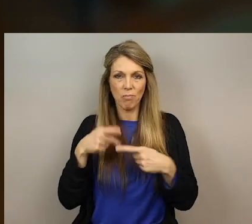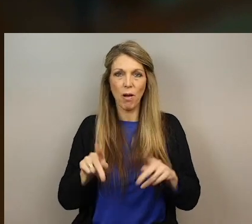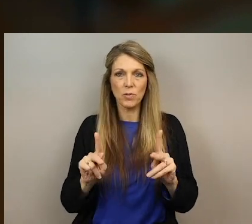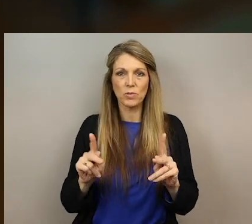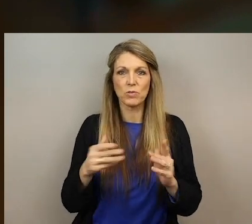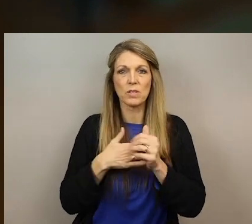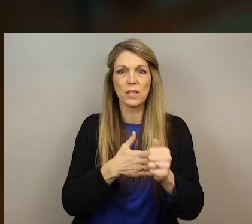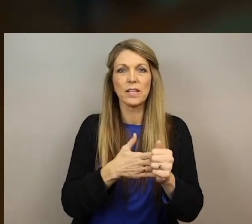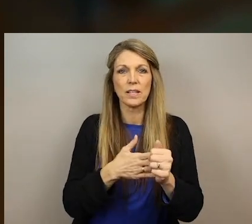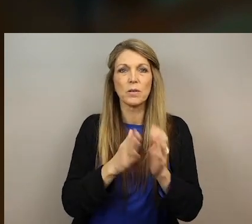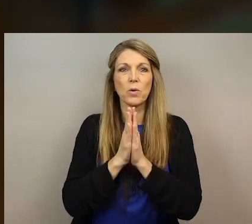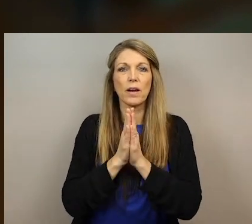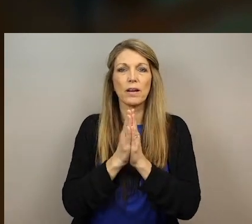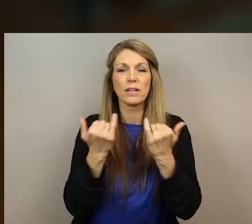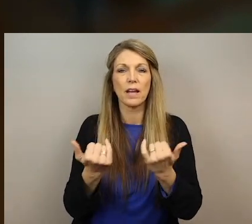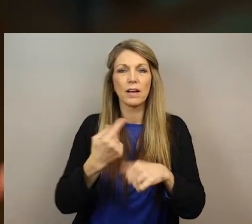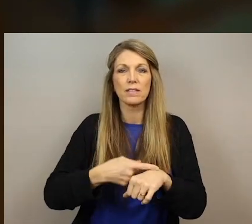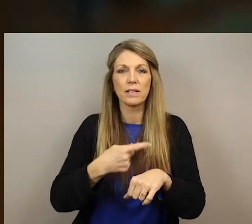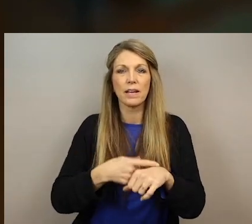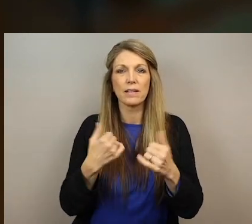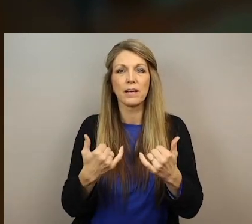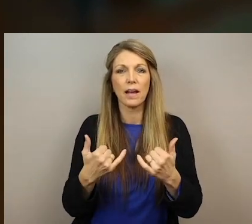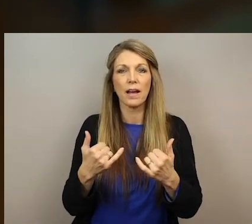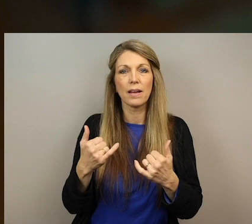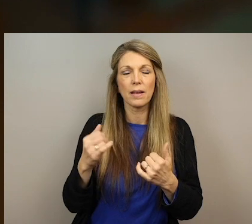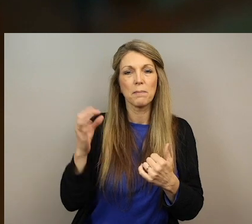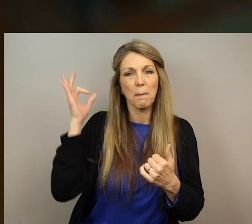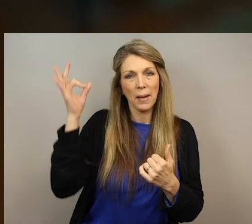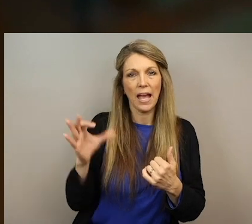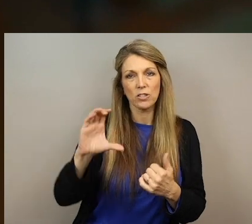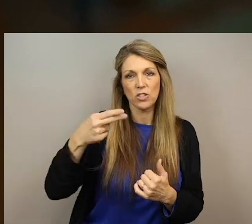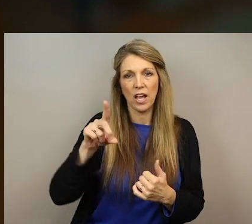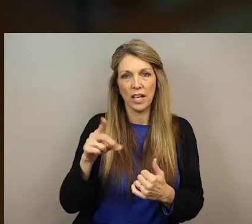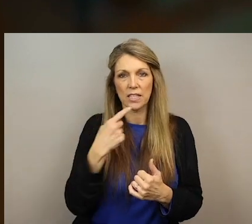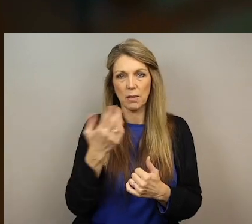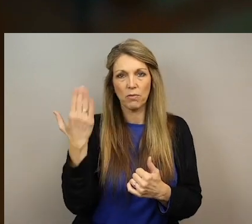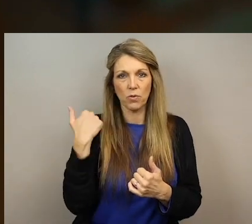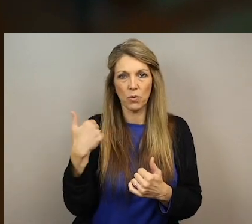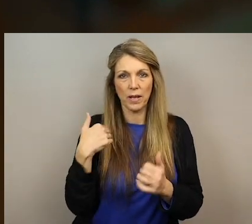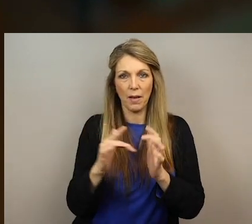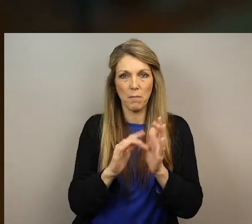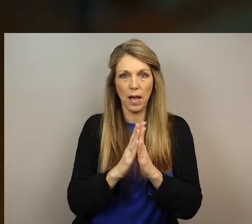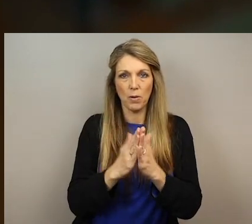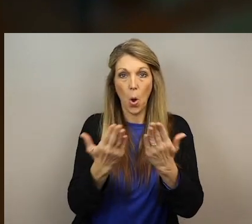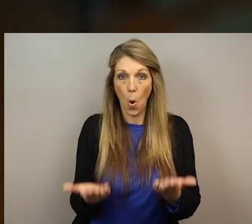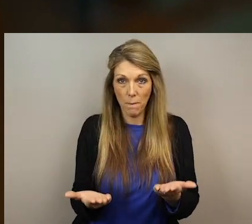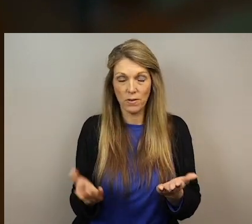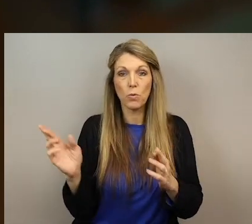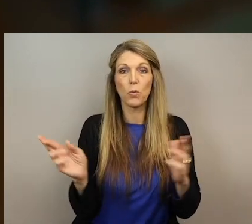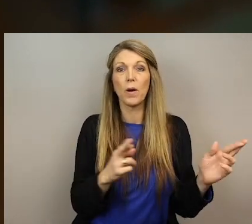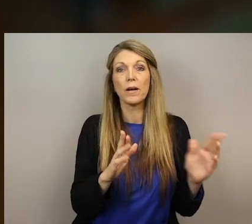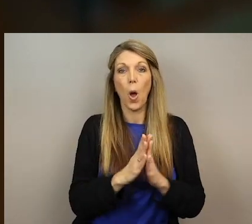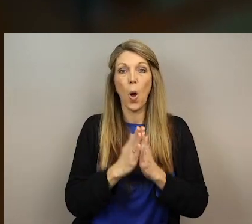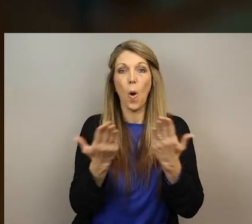us in a word of prayer. So let's just take our time right now. As Pastor Chad said earlier, we have our Bibles open. We're getting ready to